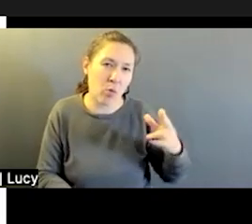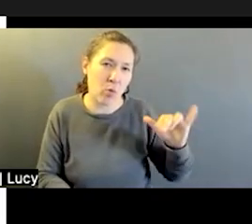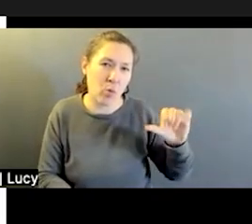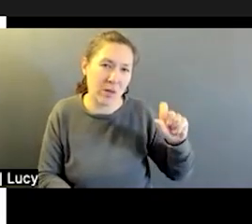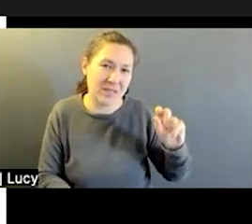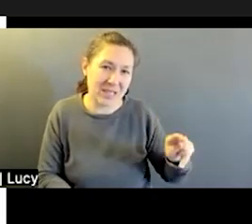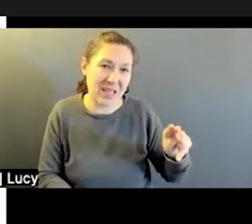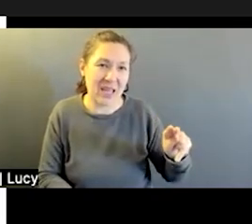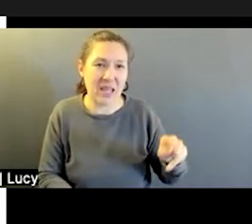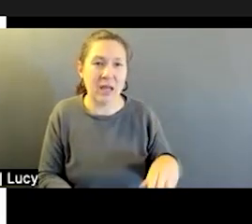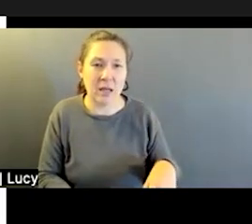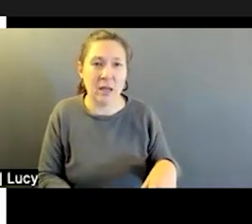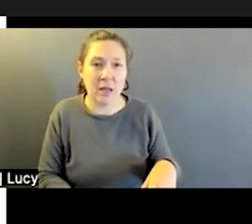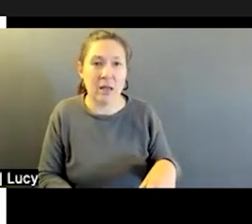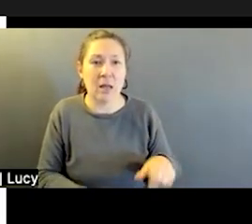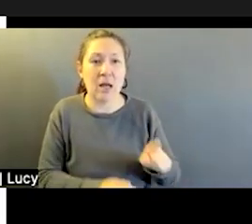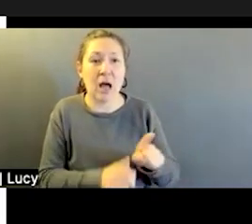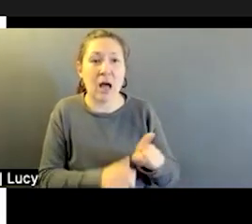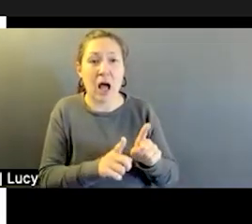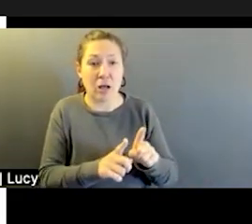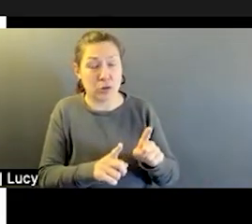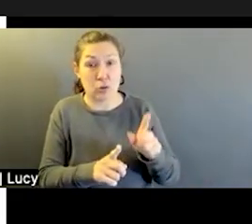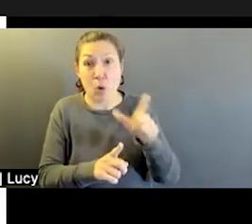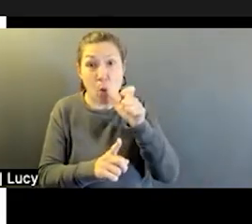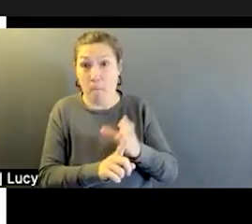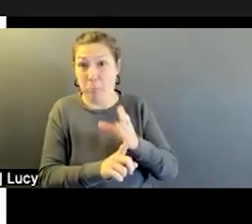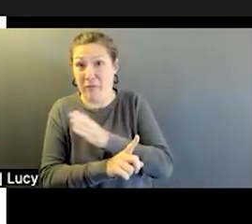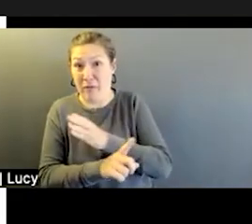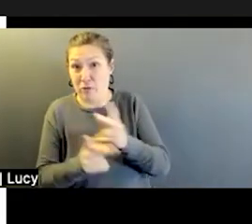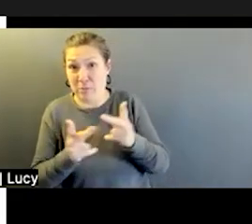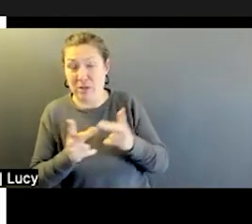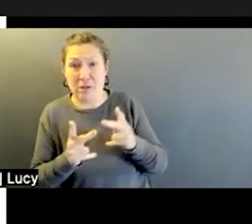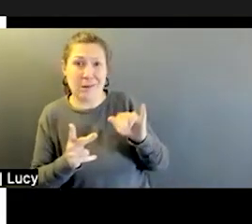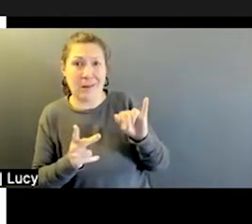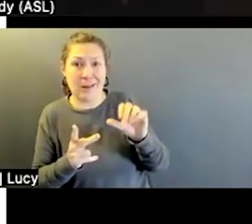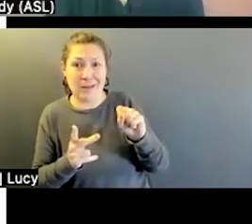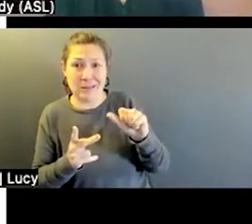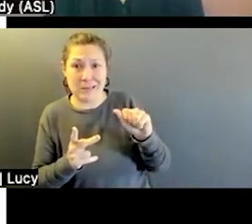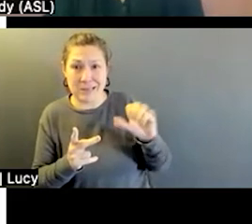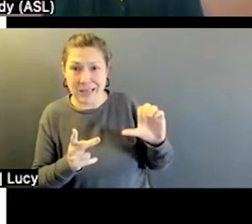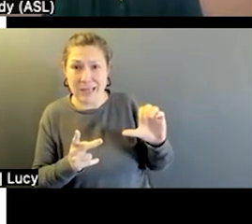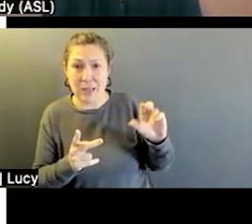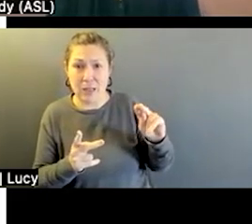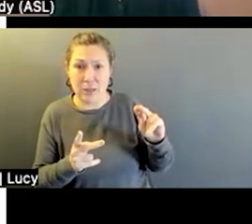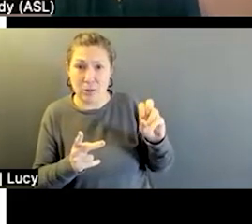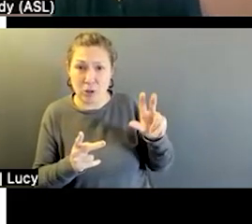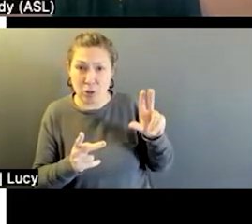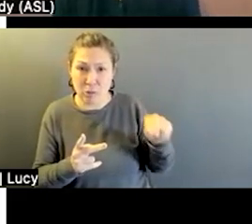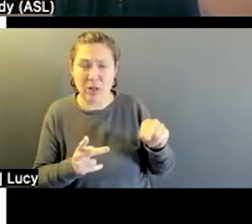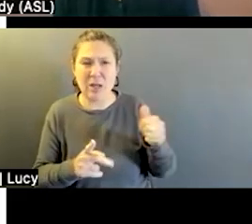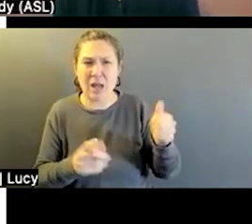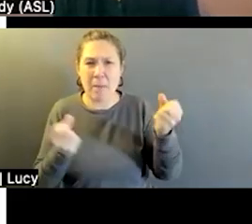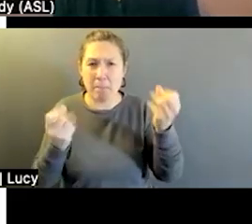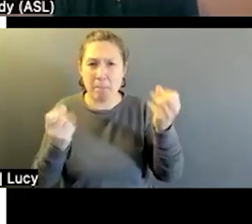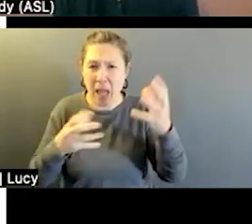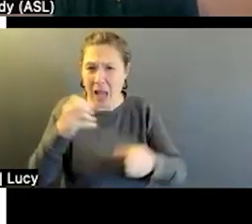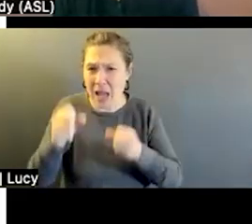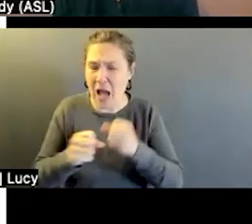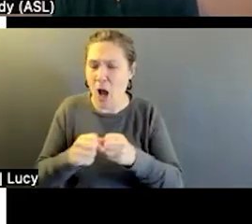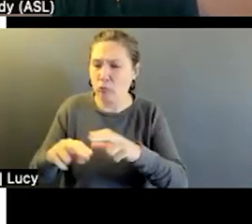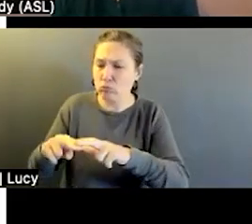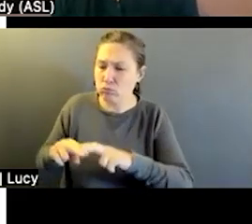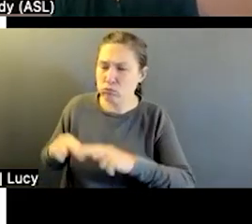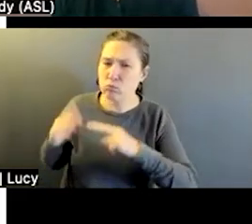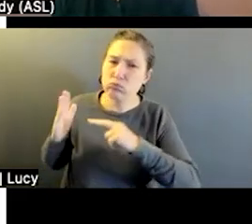Isaac Barrow and Isaac Newton only. Whiston, the third location professor, spent countless hours reading aloud for Saunderson